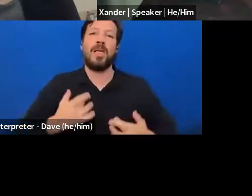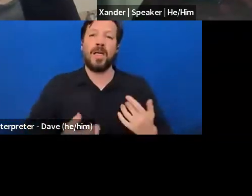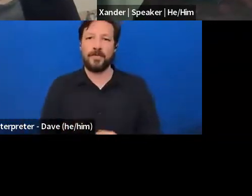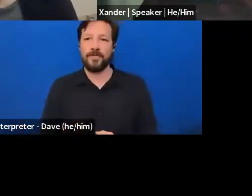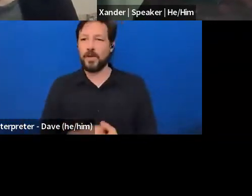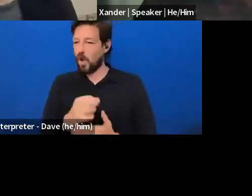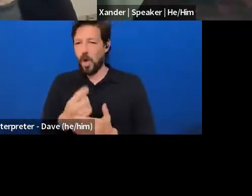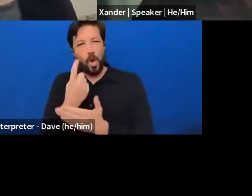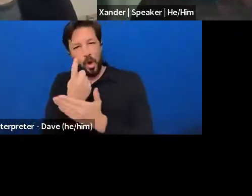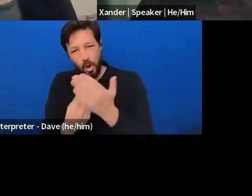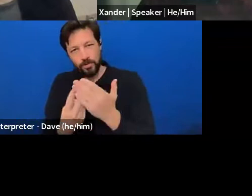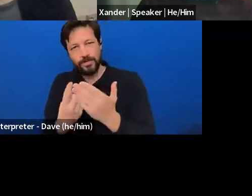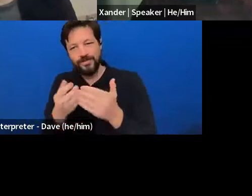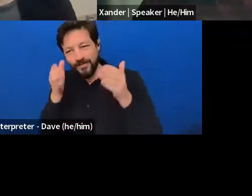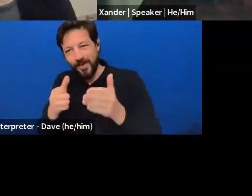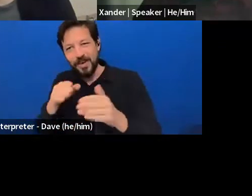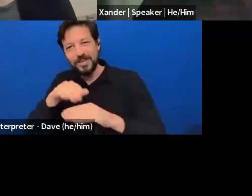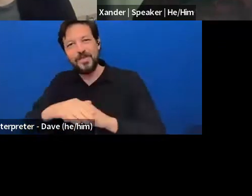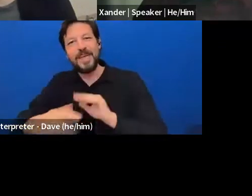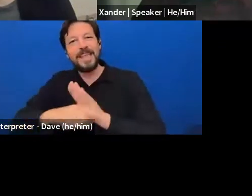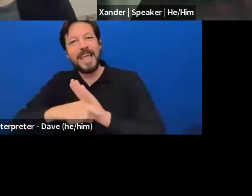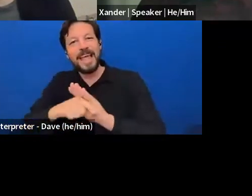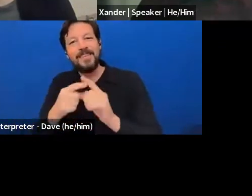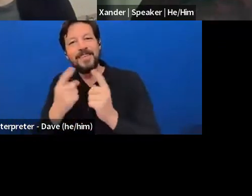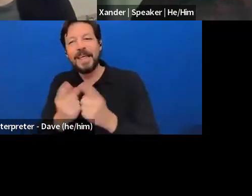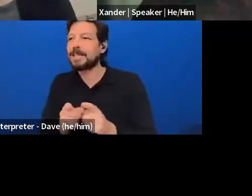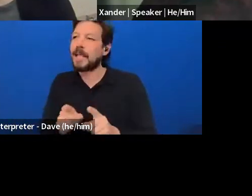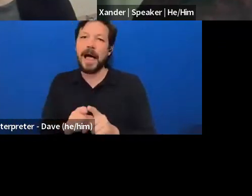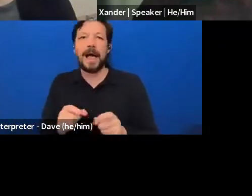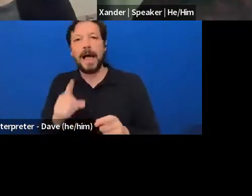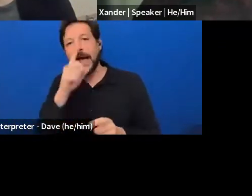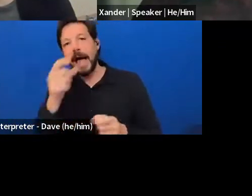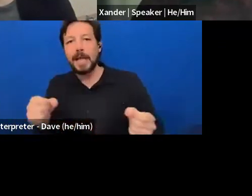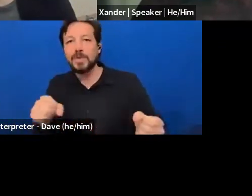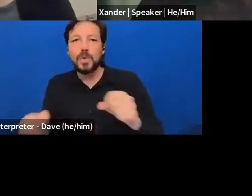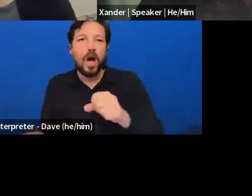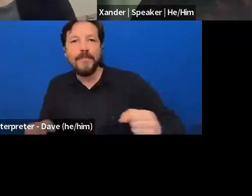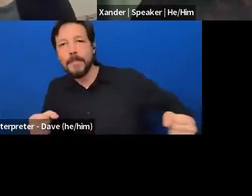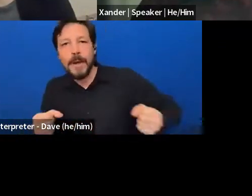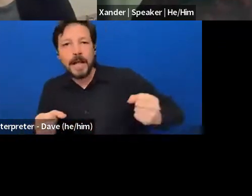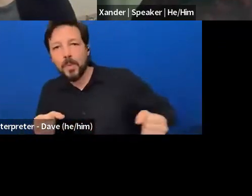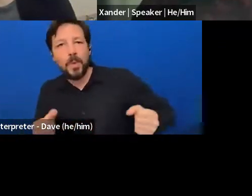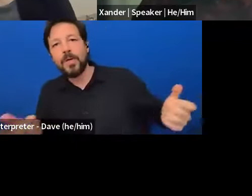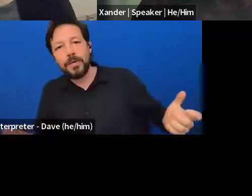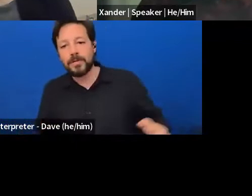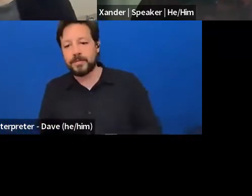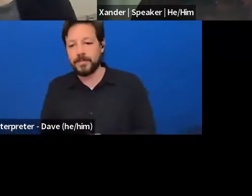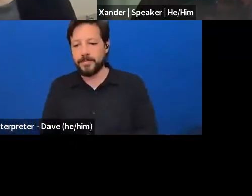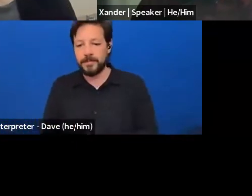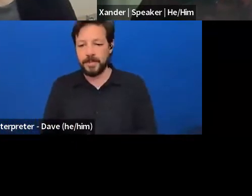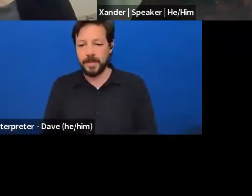So going back to me, what it does, what I can tell you about that is I have a